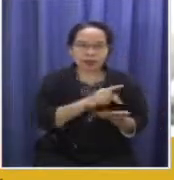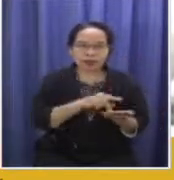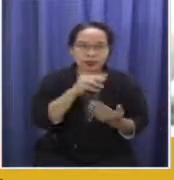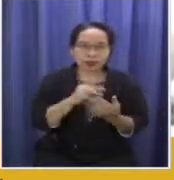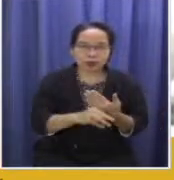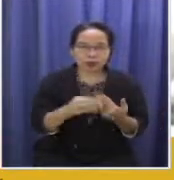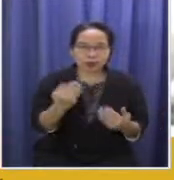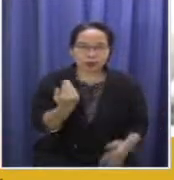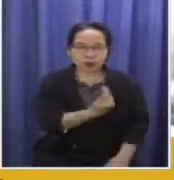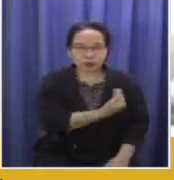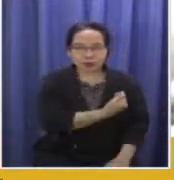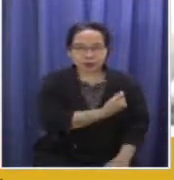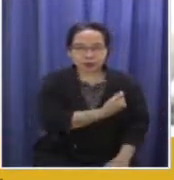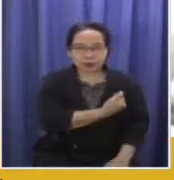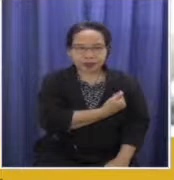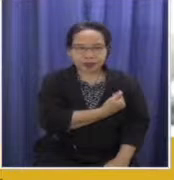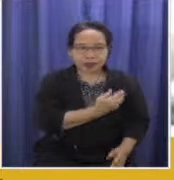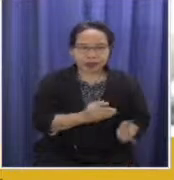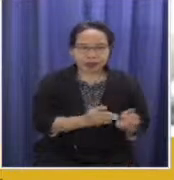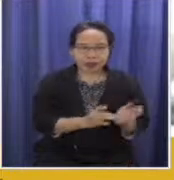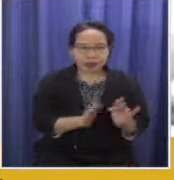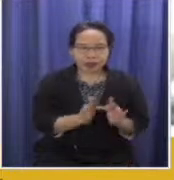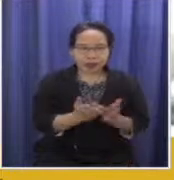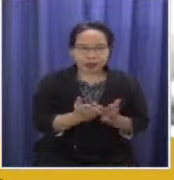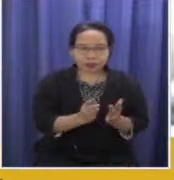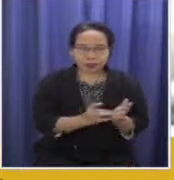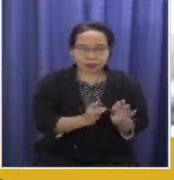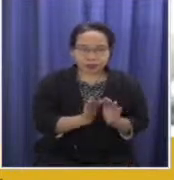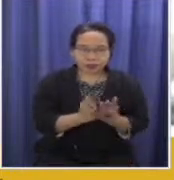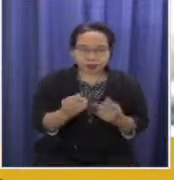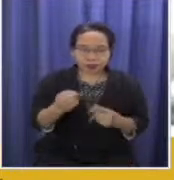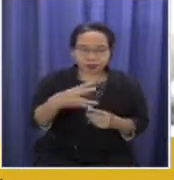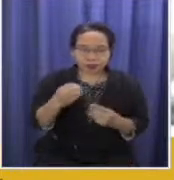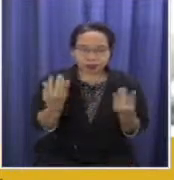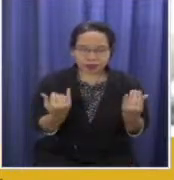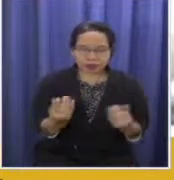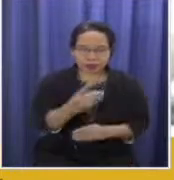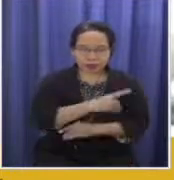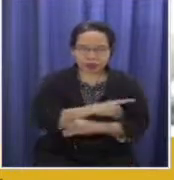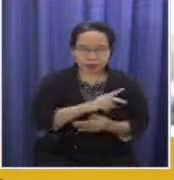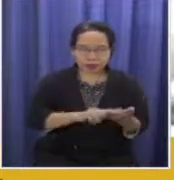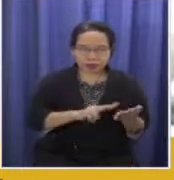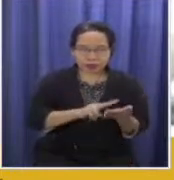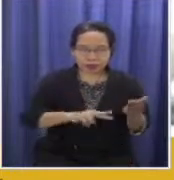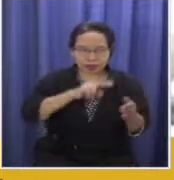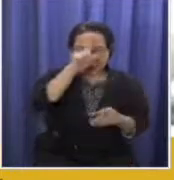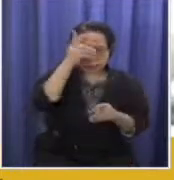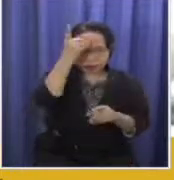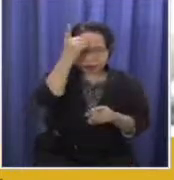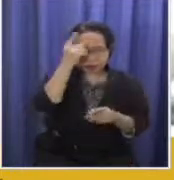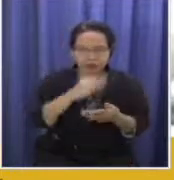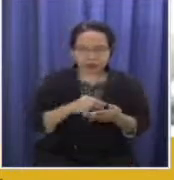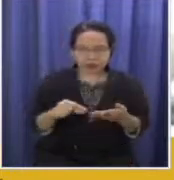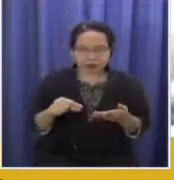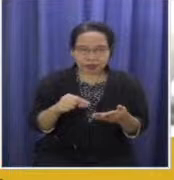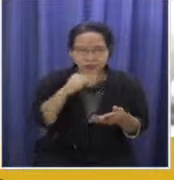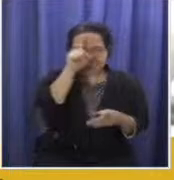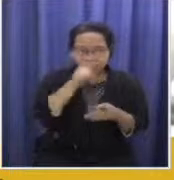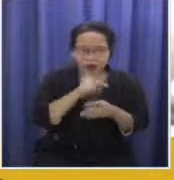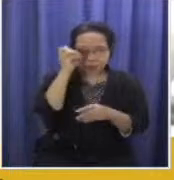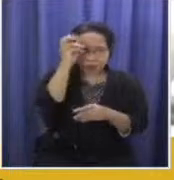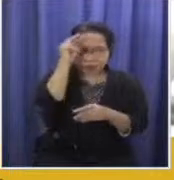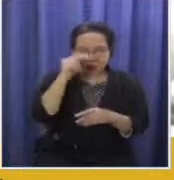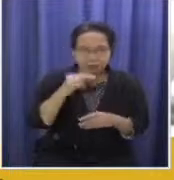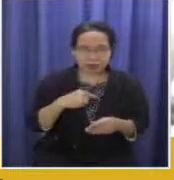program, our Bible exposition today. Let us read, Brother Daniel, the verses that Brother